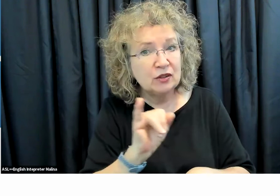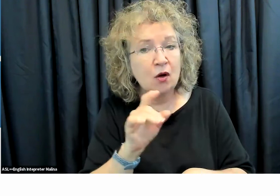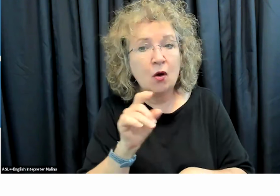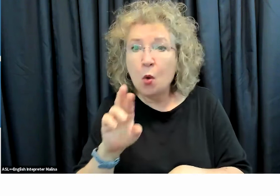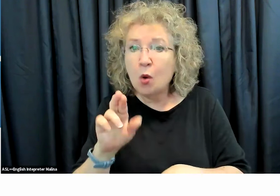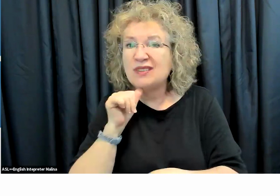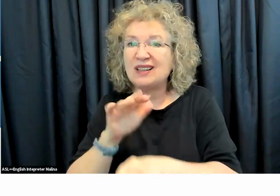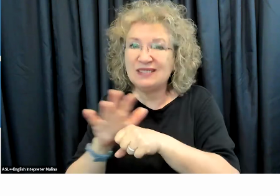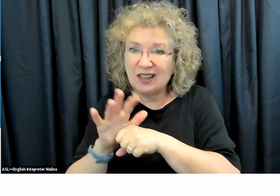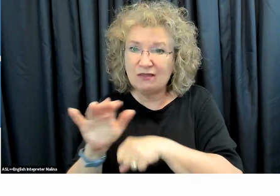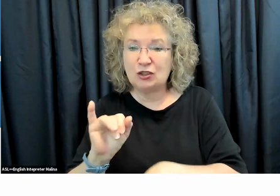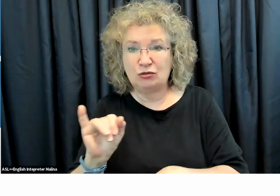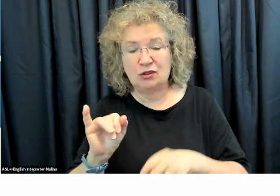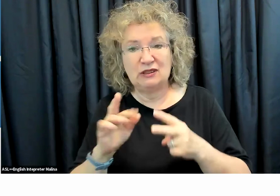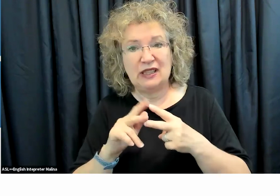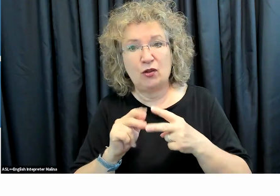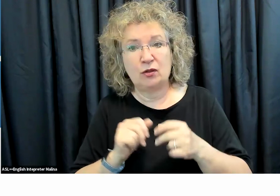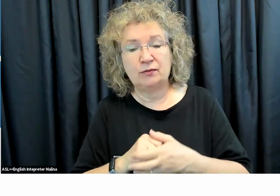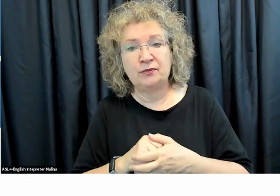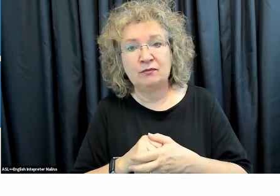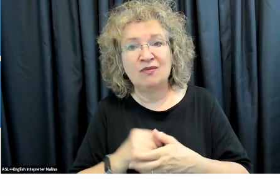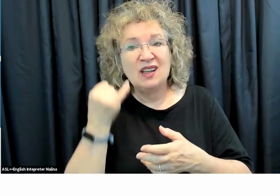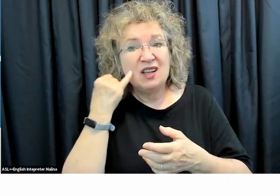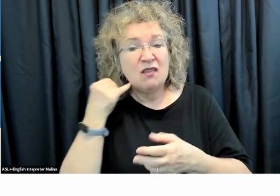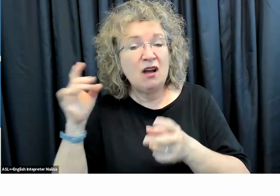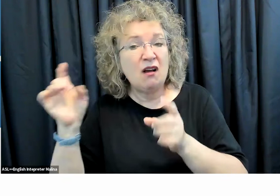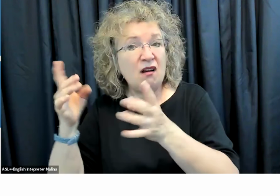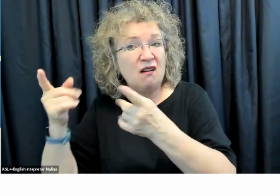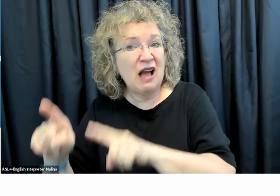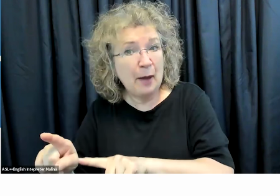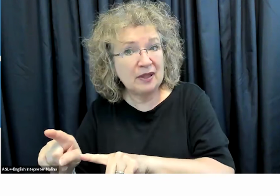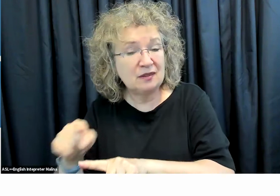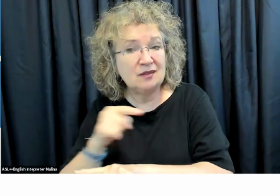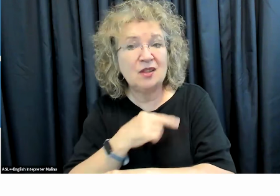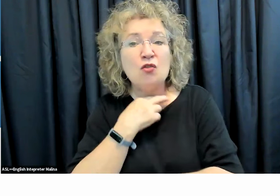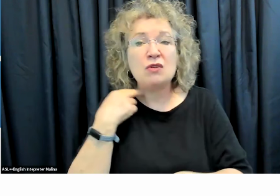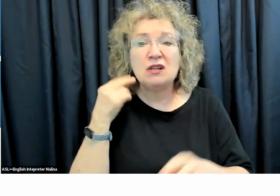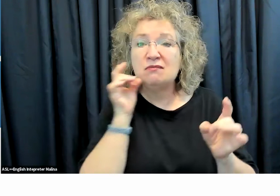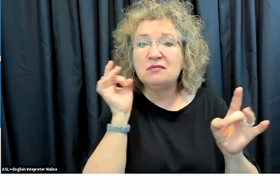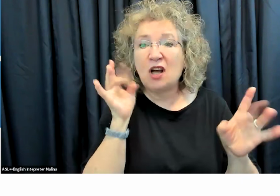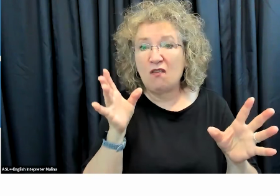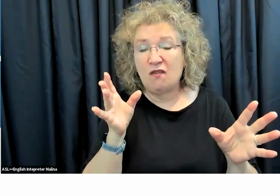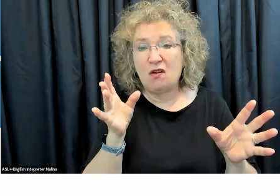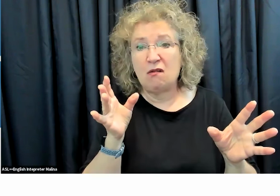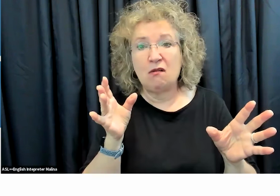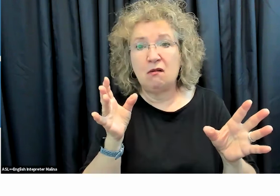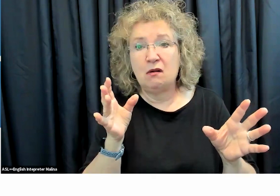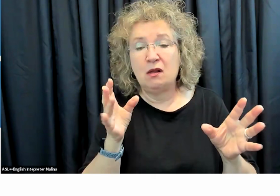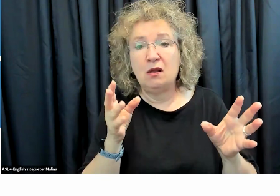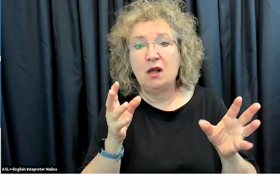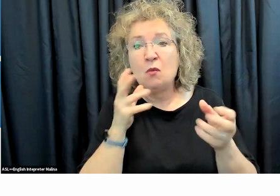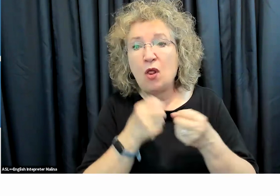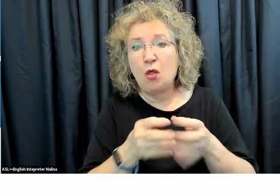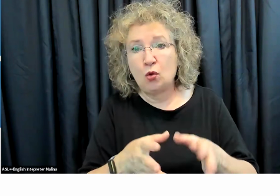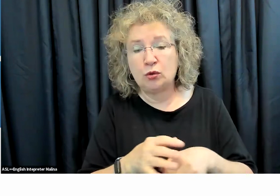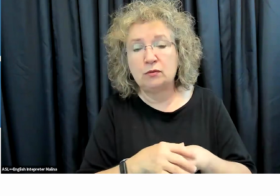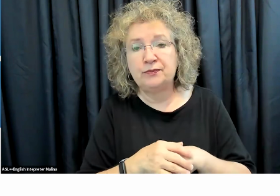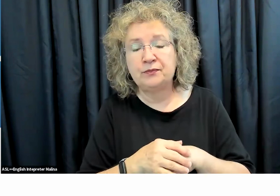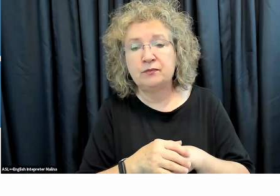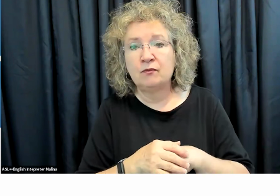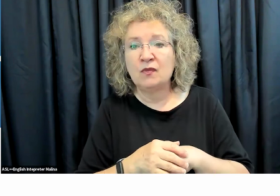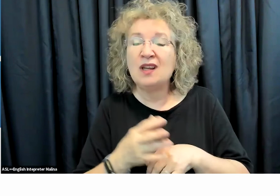might expose us to significant risk. In fact, it's estimated that 60%